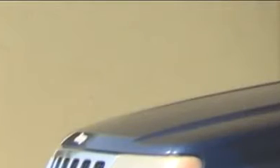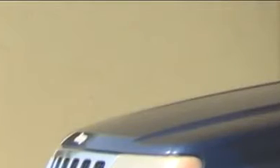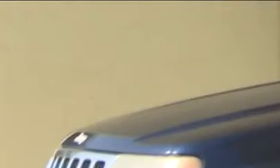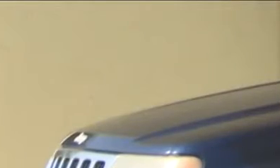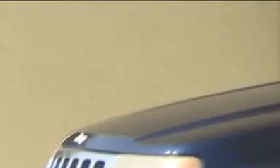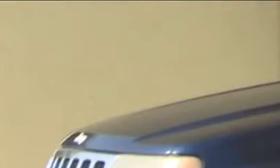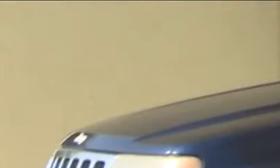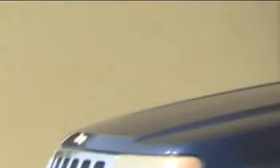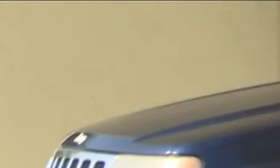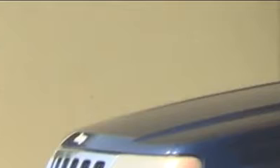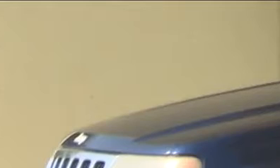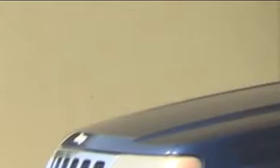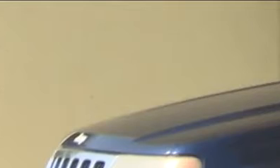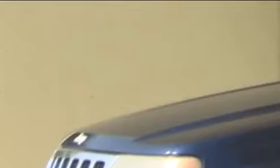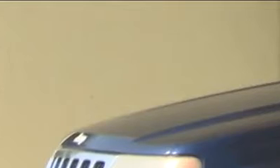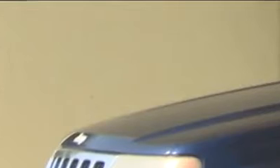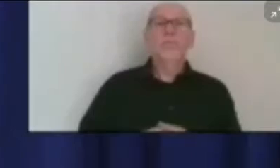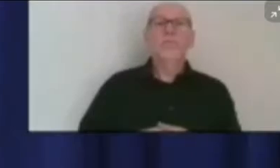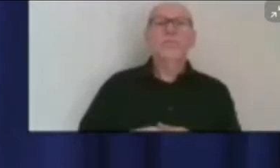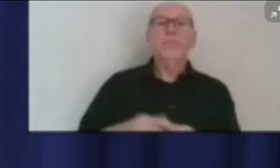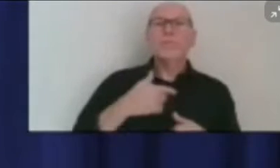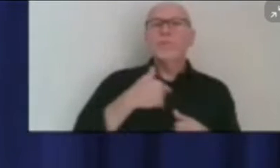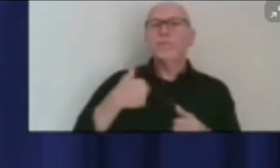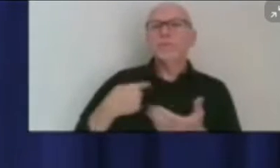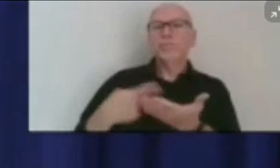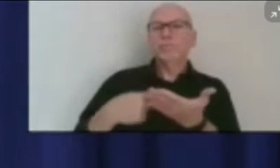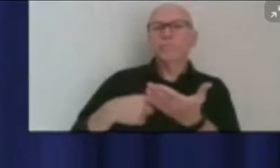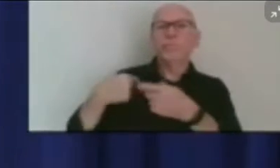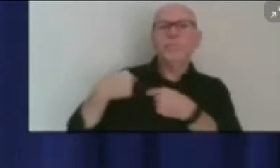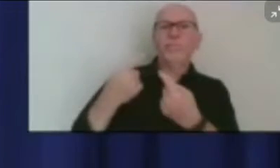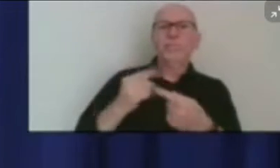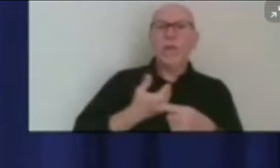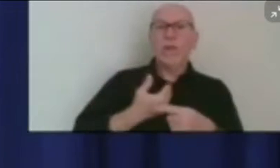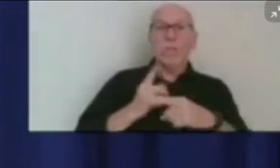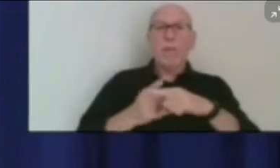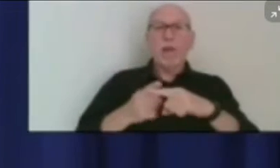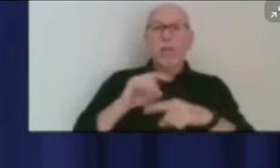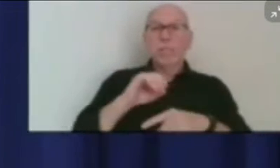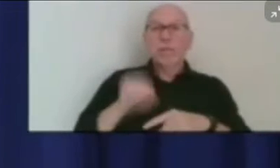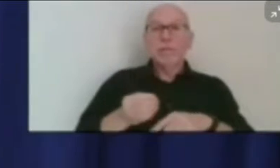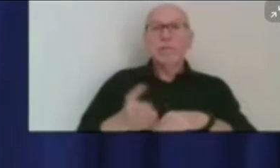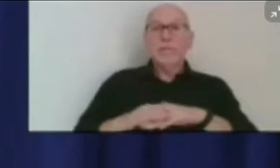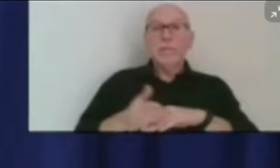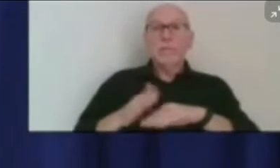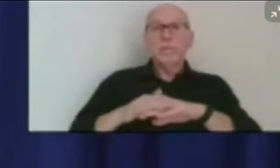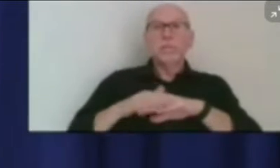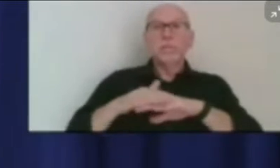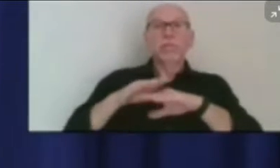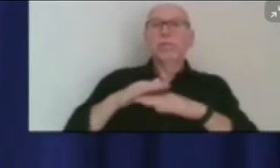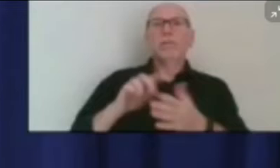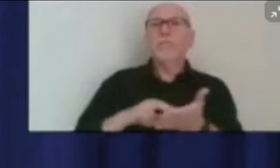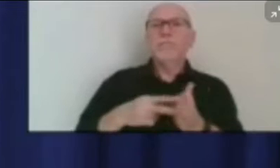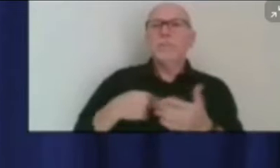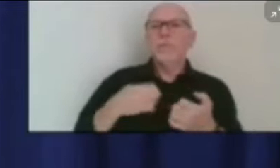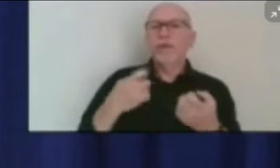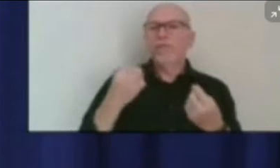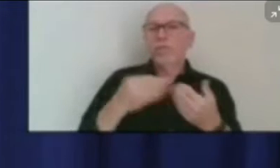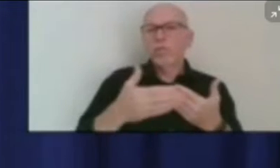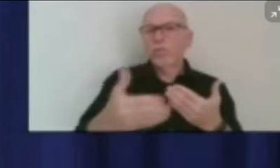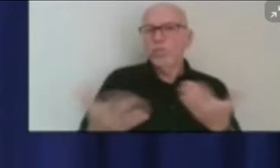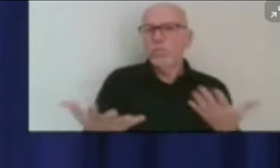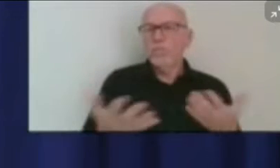nearly 5% since September 16th. As that positivity rate increases, what happens downstream?